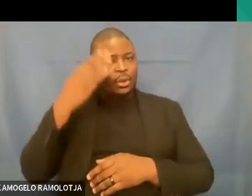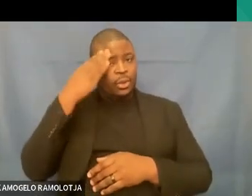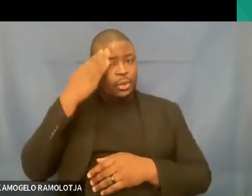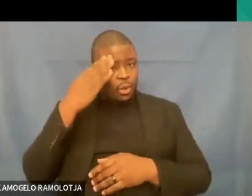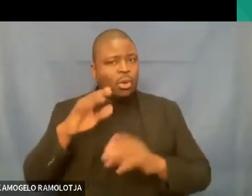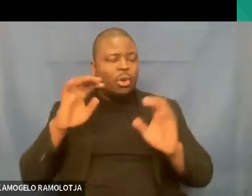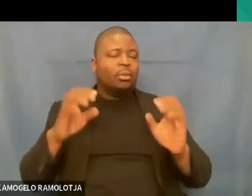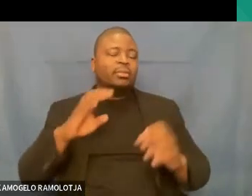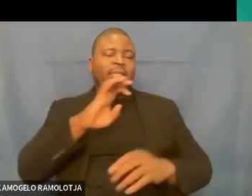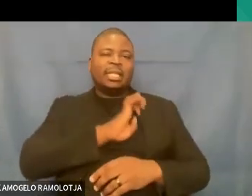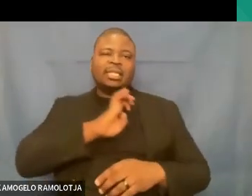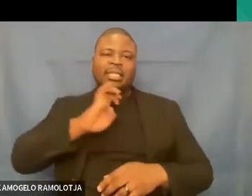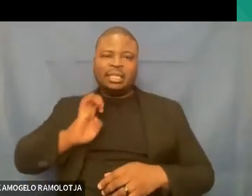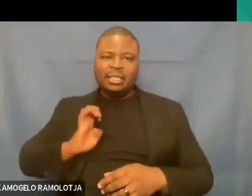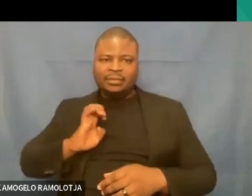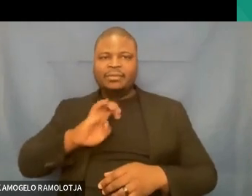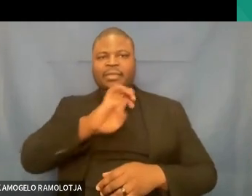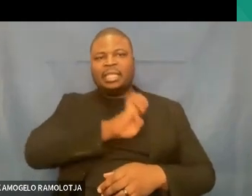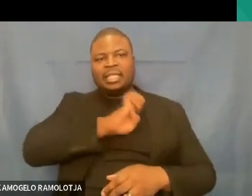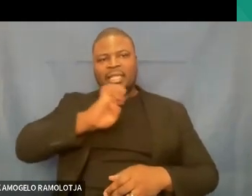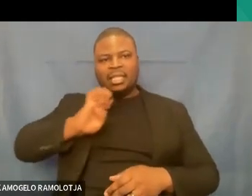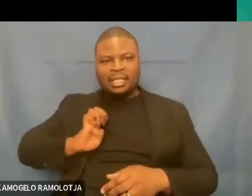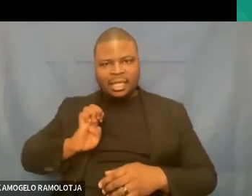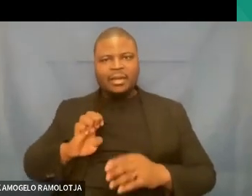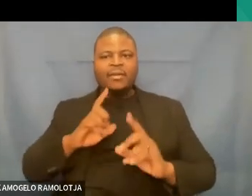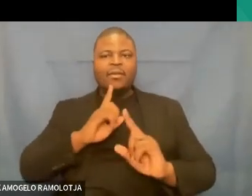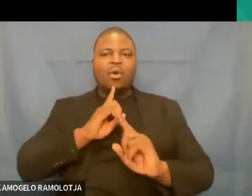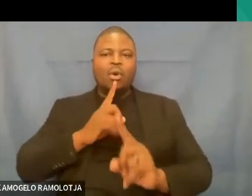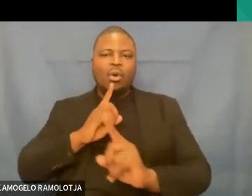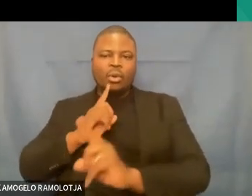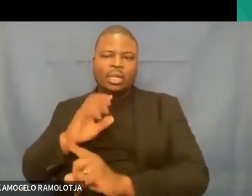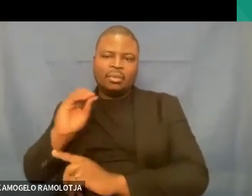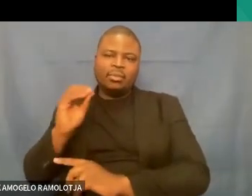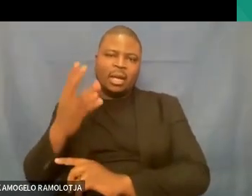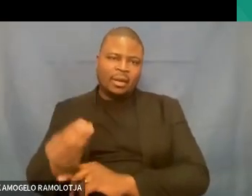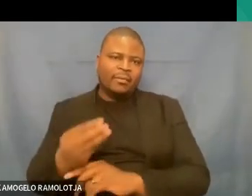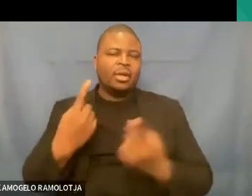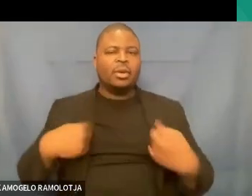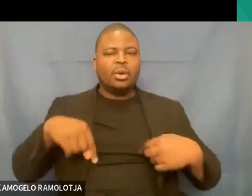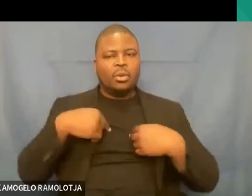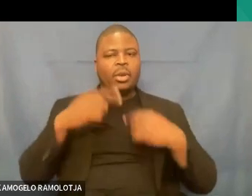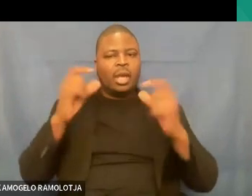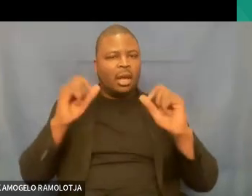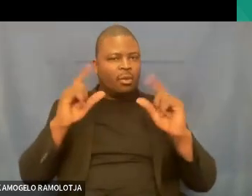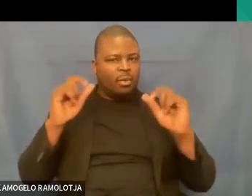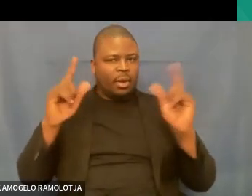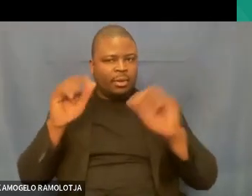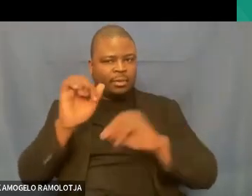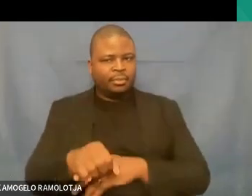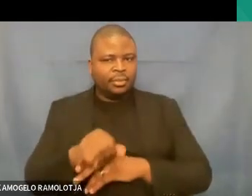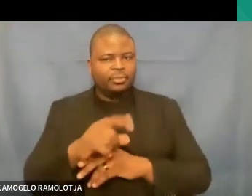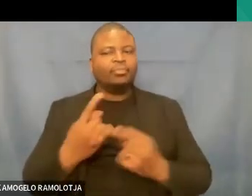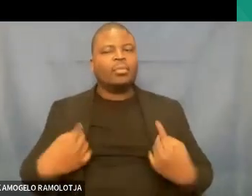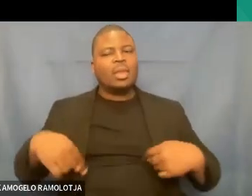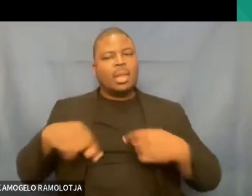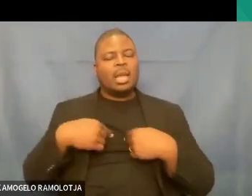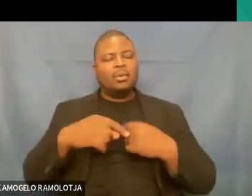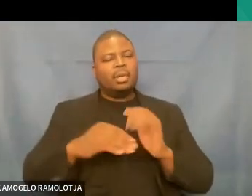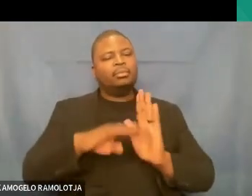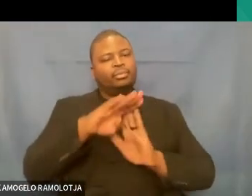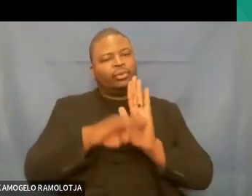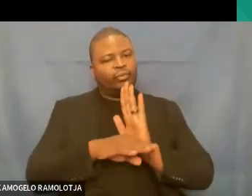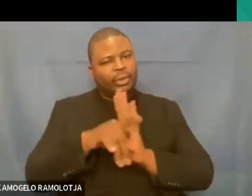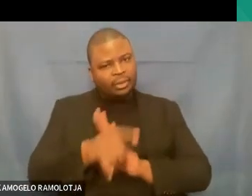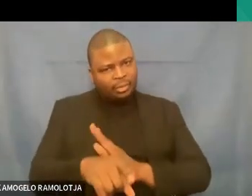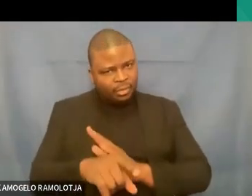and what that change has led to in our programming. So our programming needs to guard against such